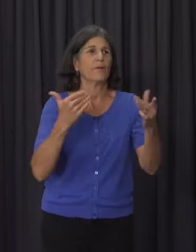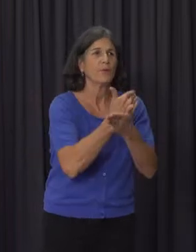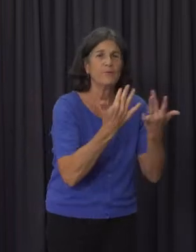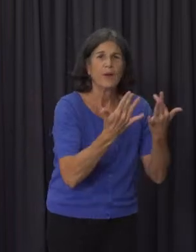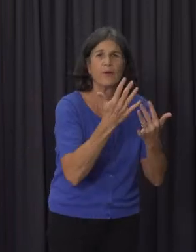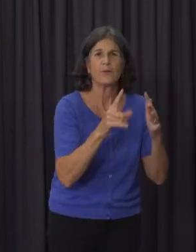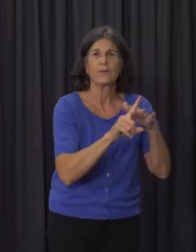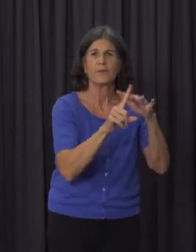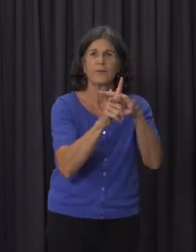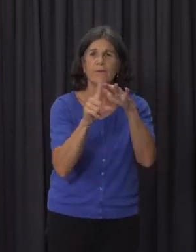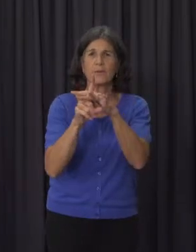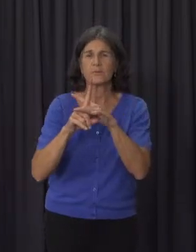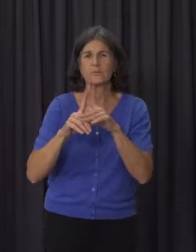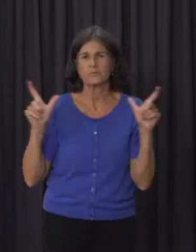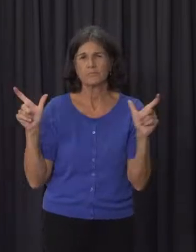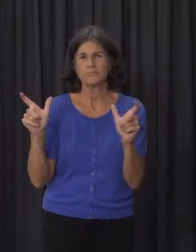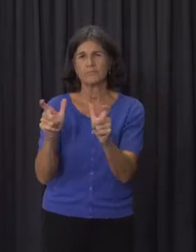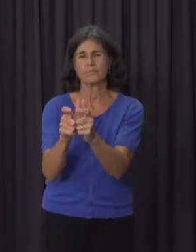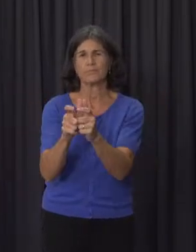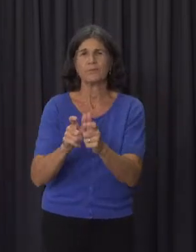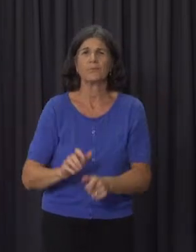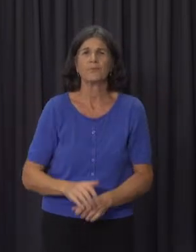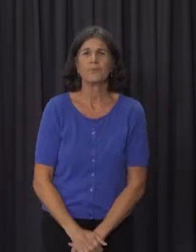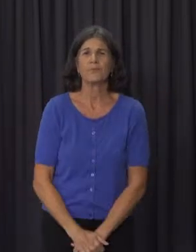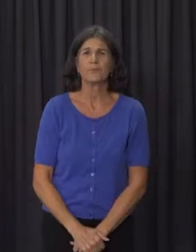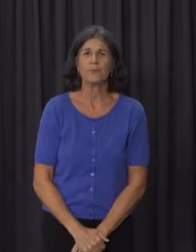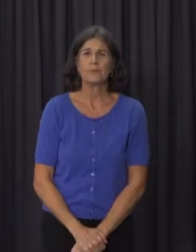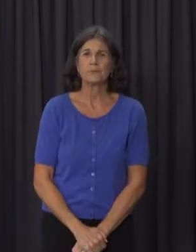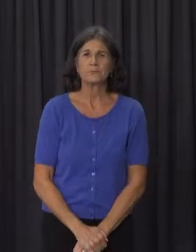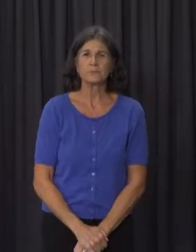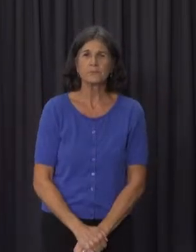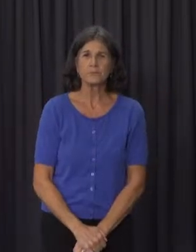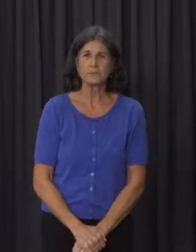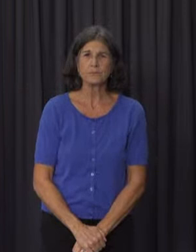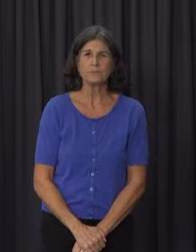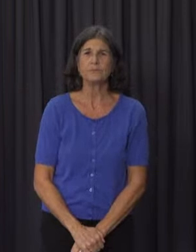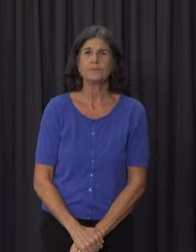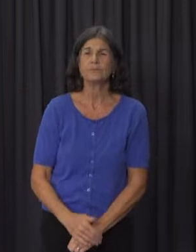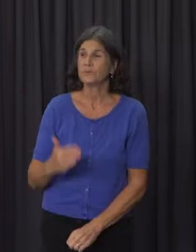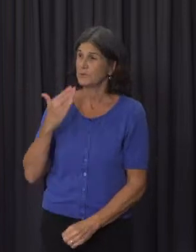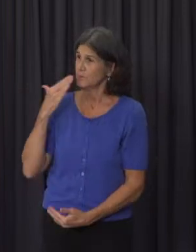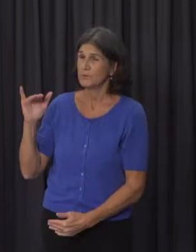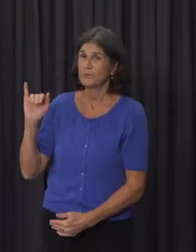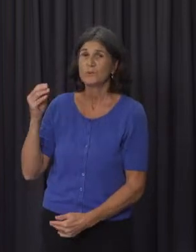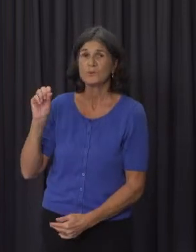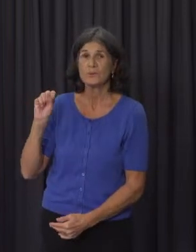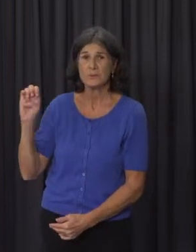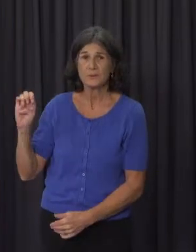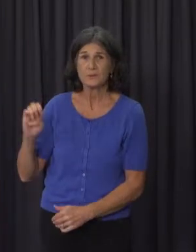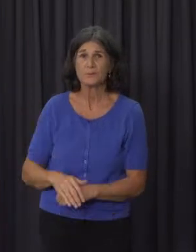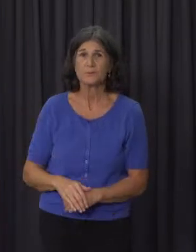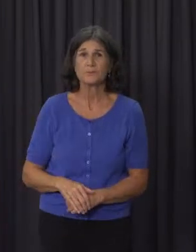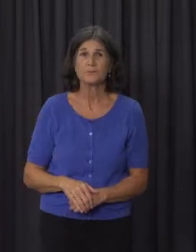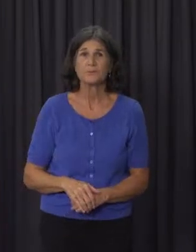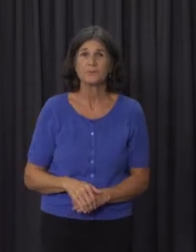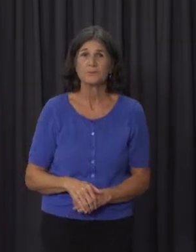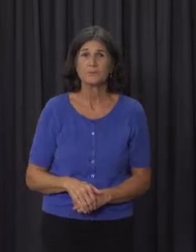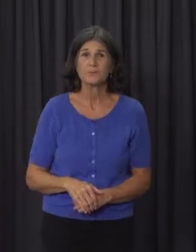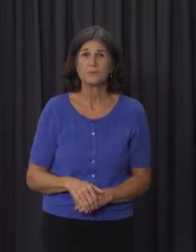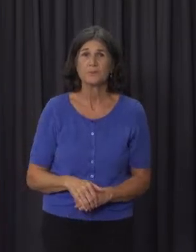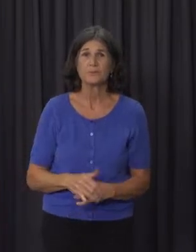Jose. We will now take some questions. If there are any media in the room, please step up to the mic.